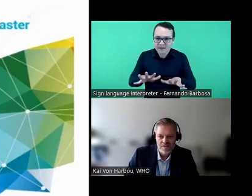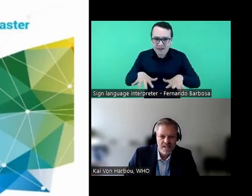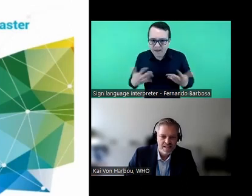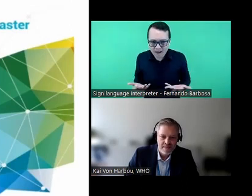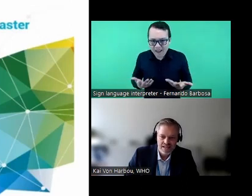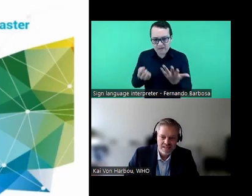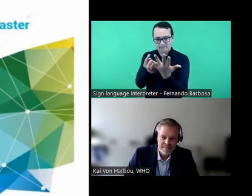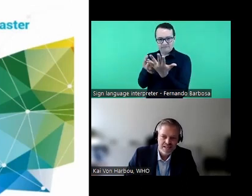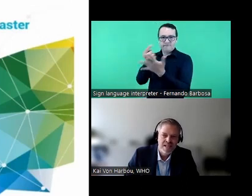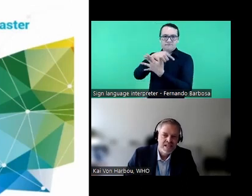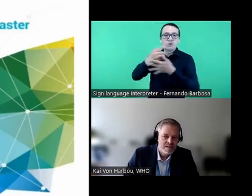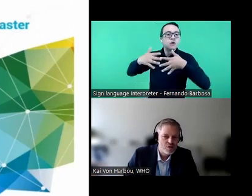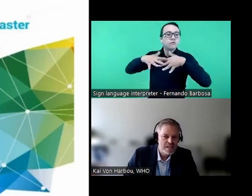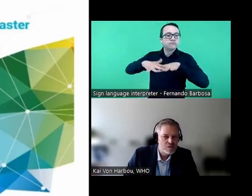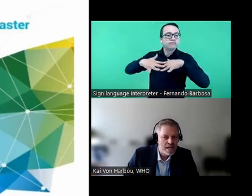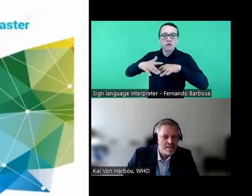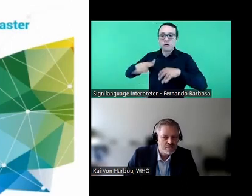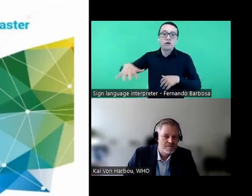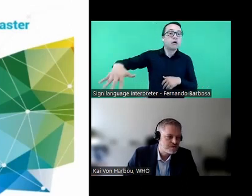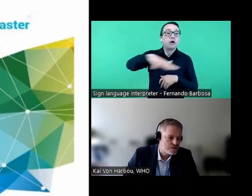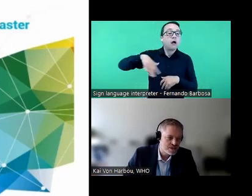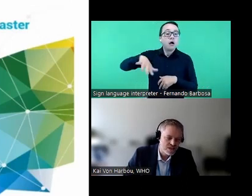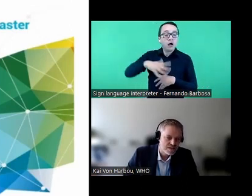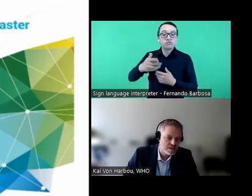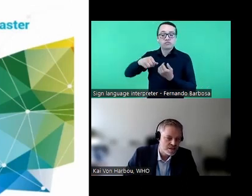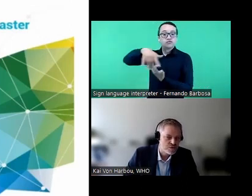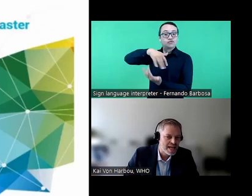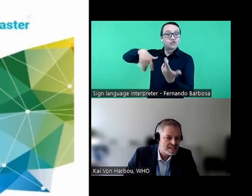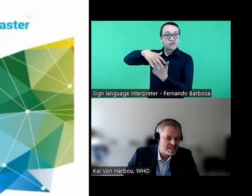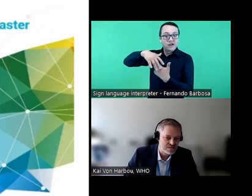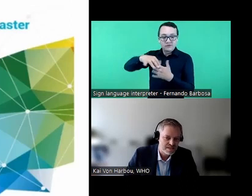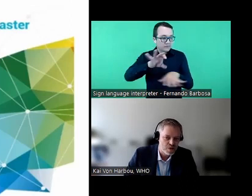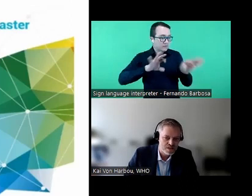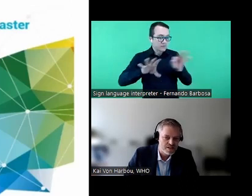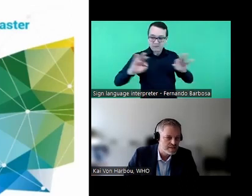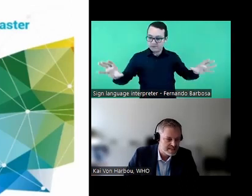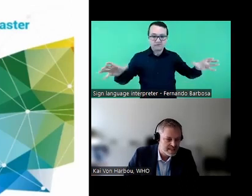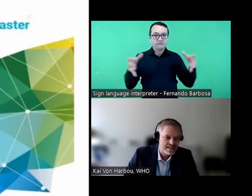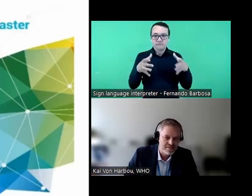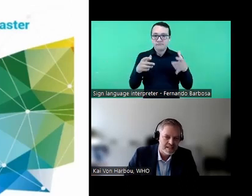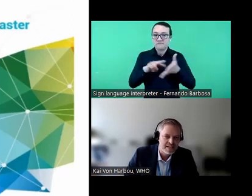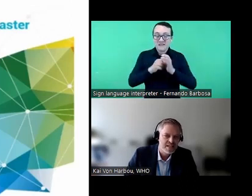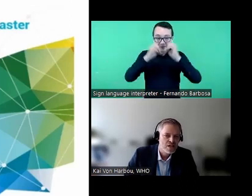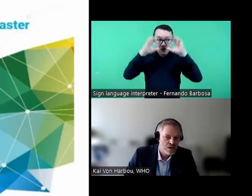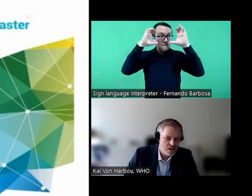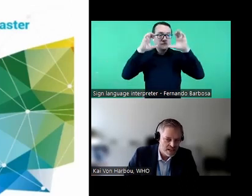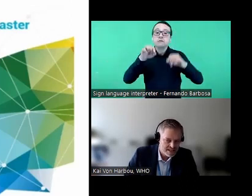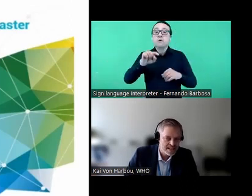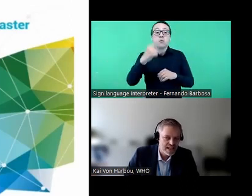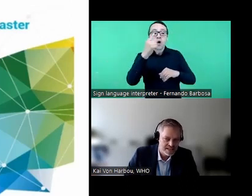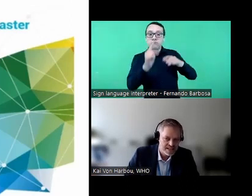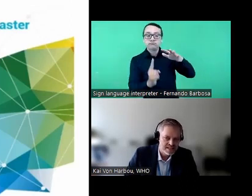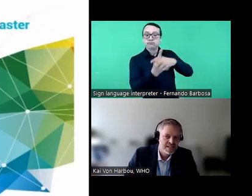whole of society mechanisms, and moving away from the focus on a reactive response to a single event